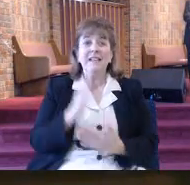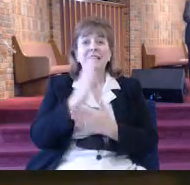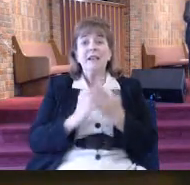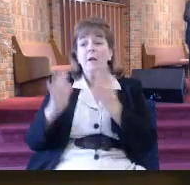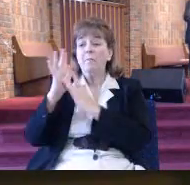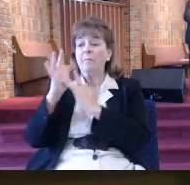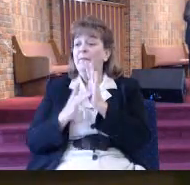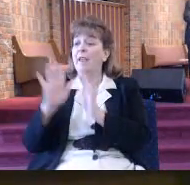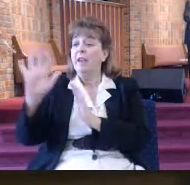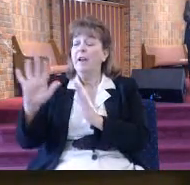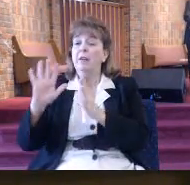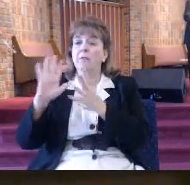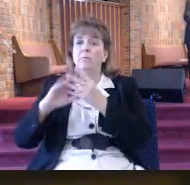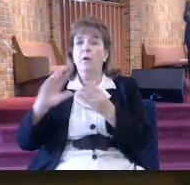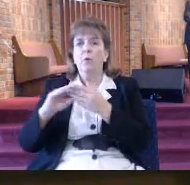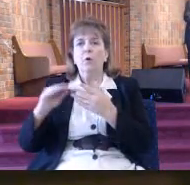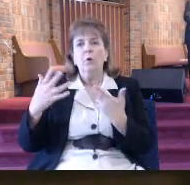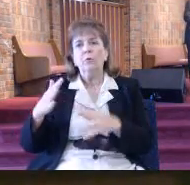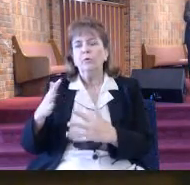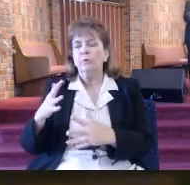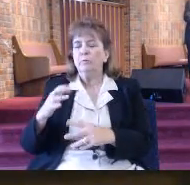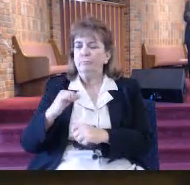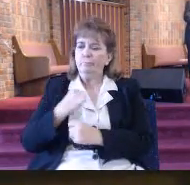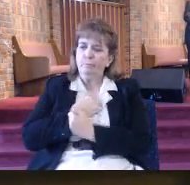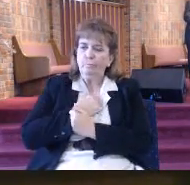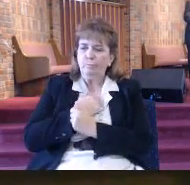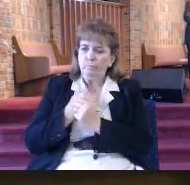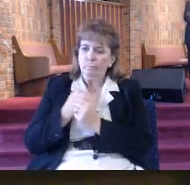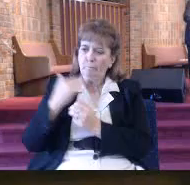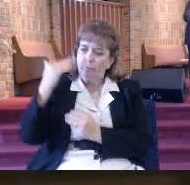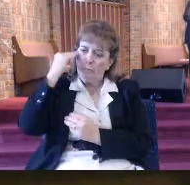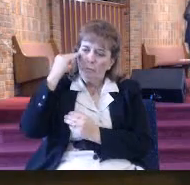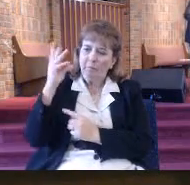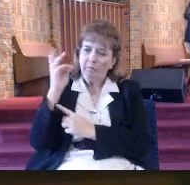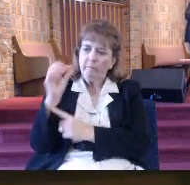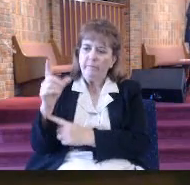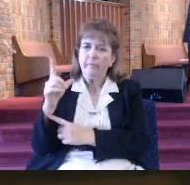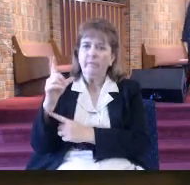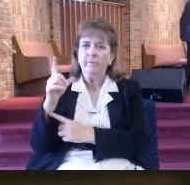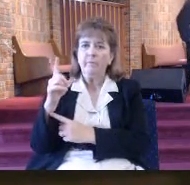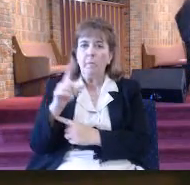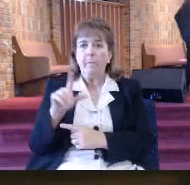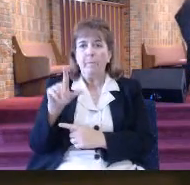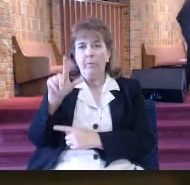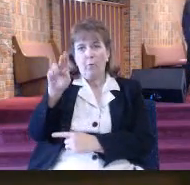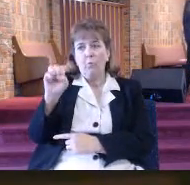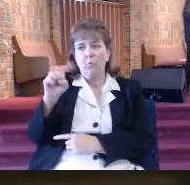are truly beloved. Luke records several that are not found in